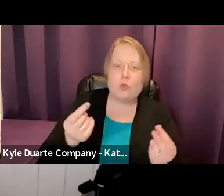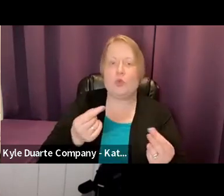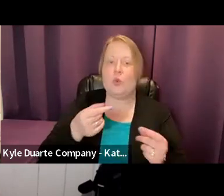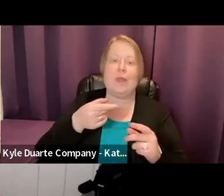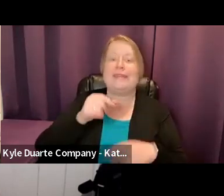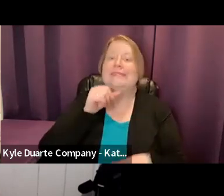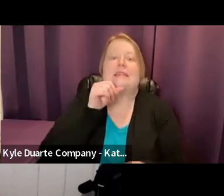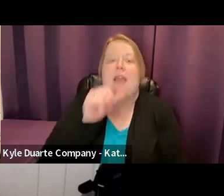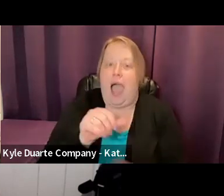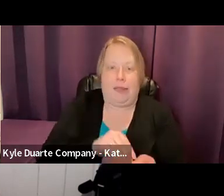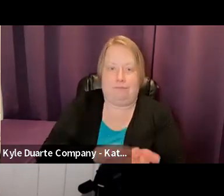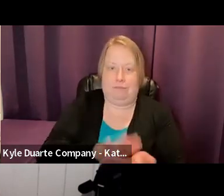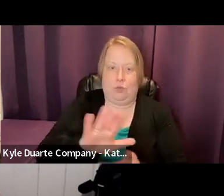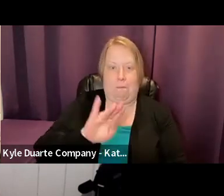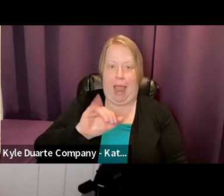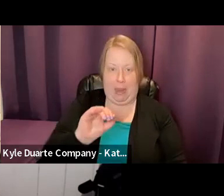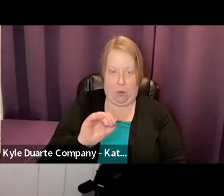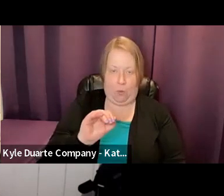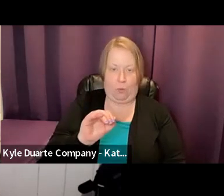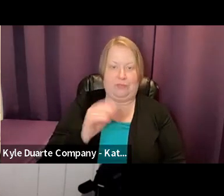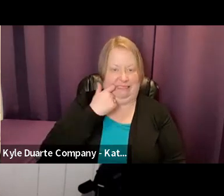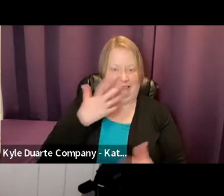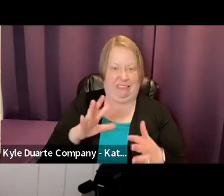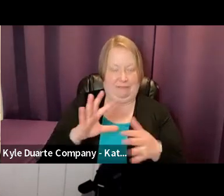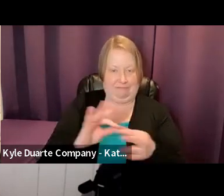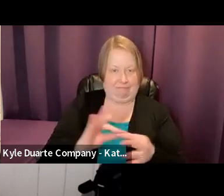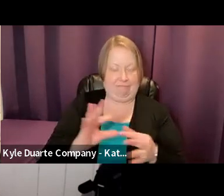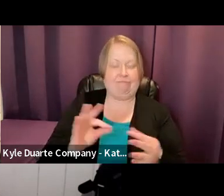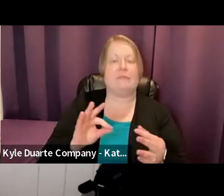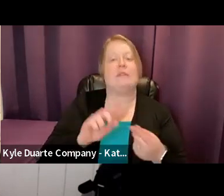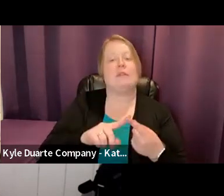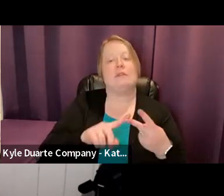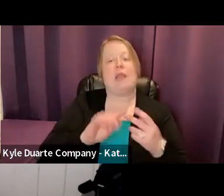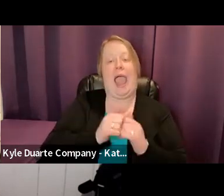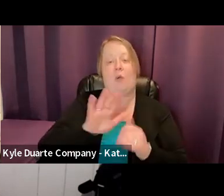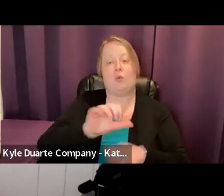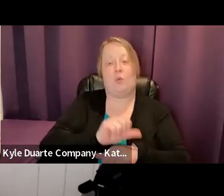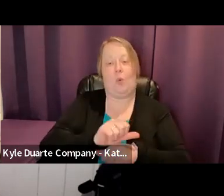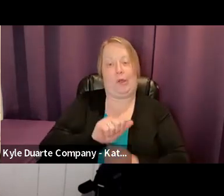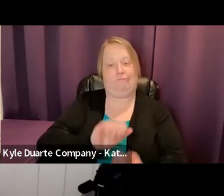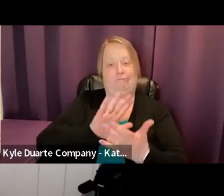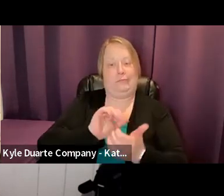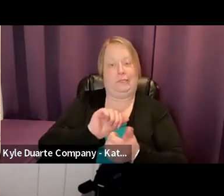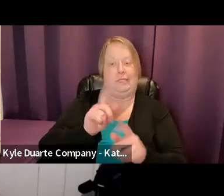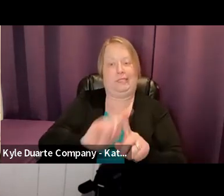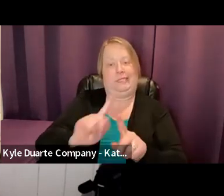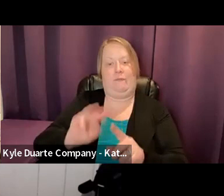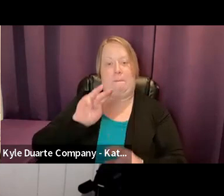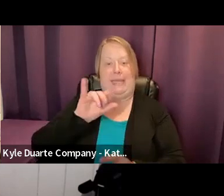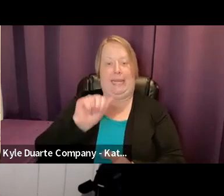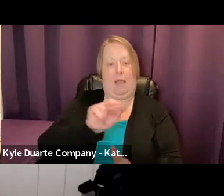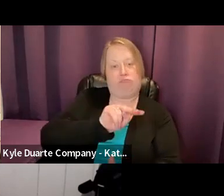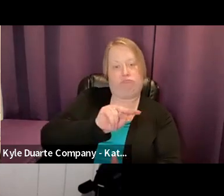not captured in your bios and how your work addresses changing media perceptions of